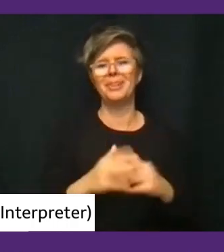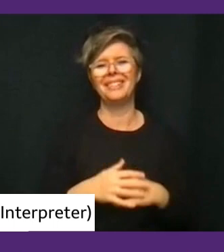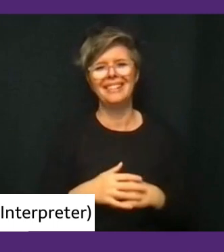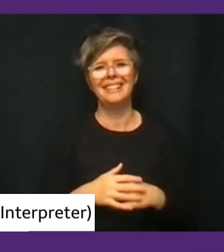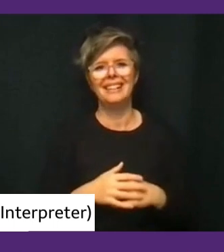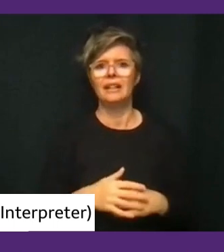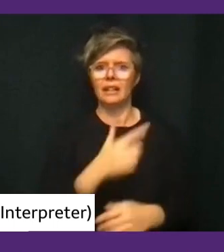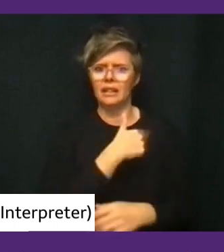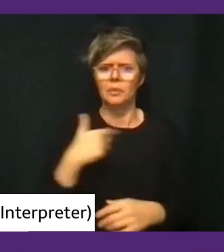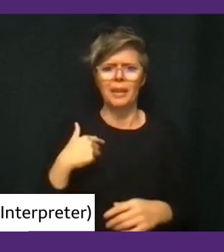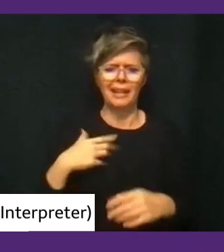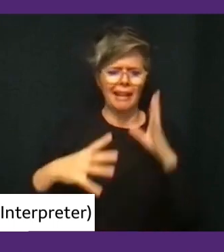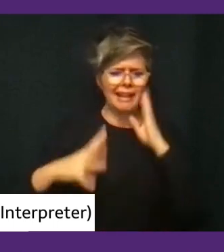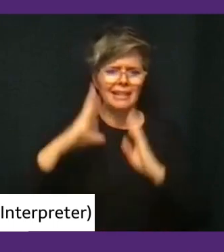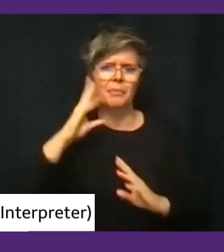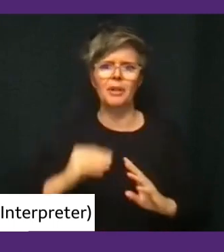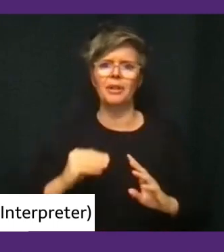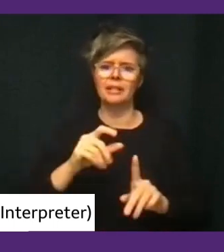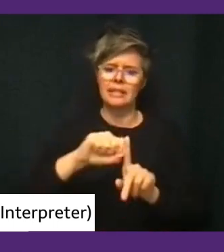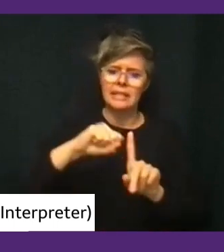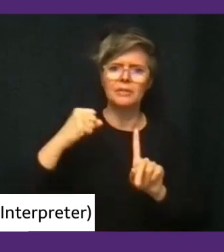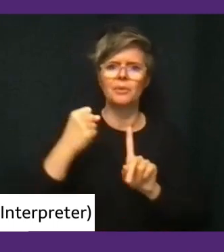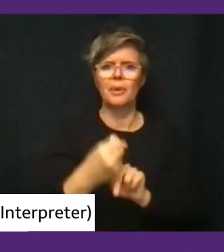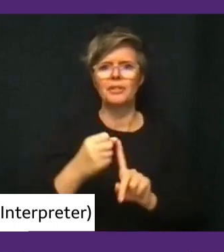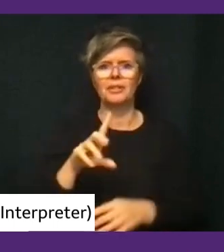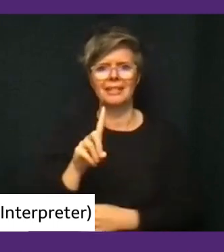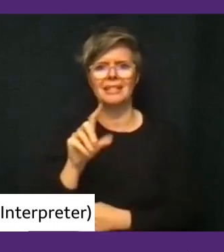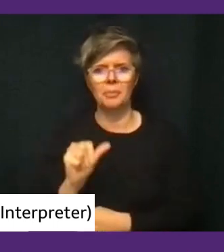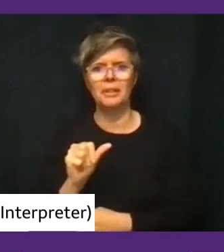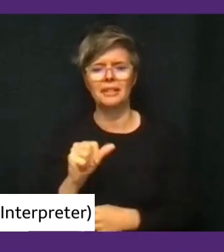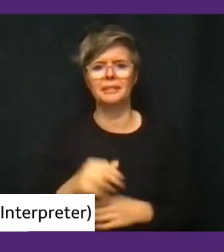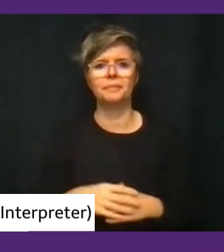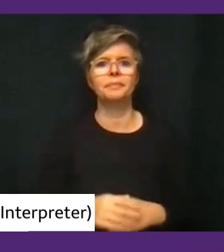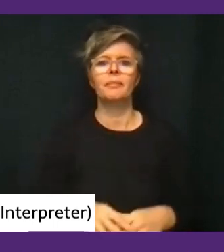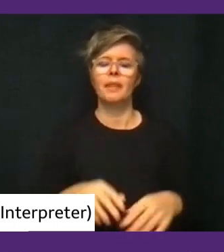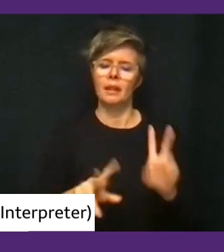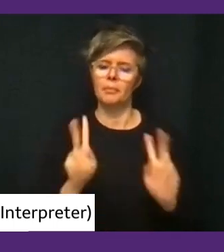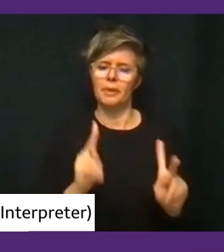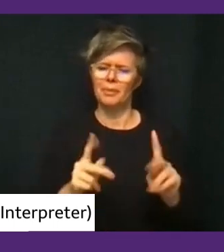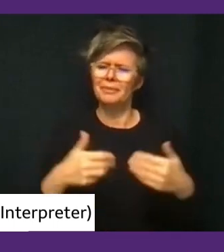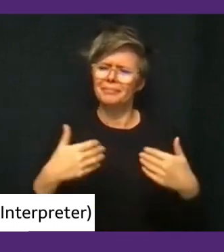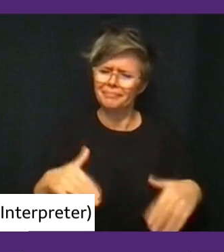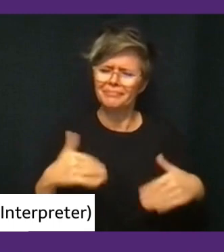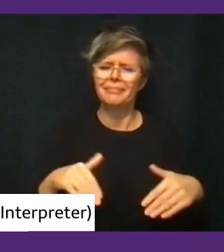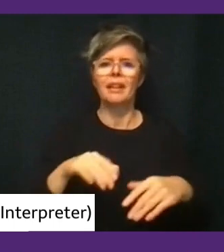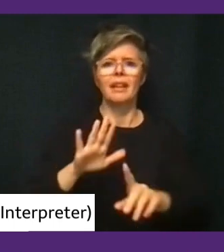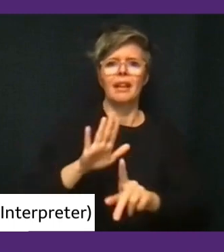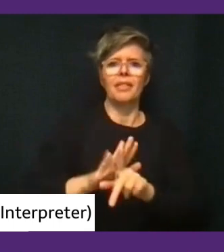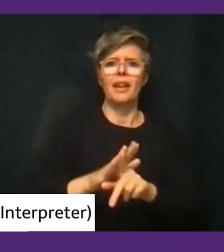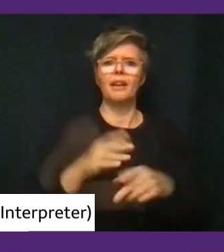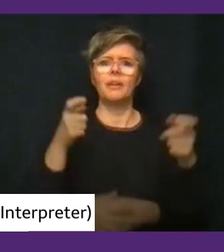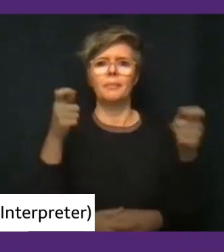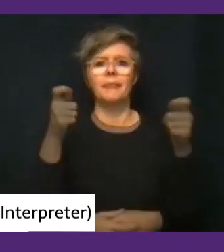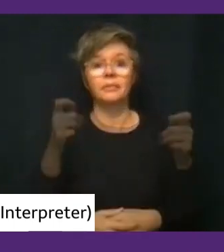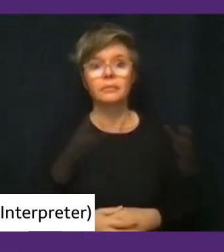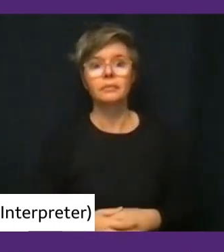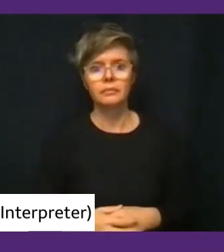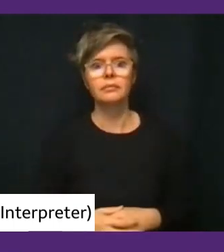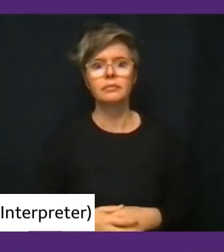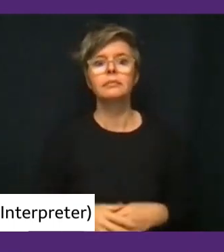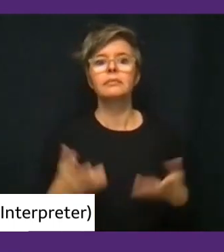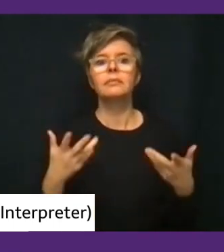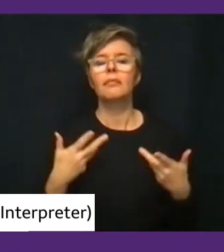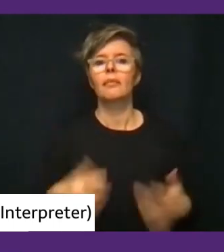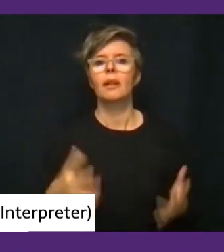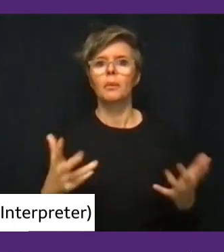cases that people can make to their management chain when they're getting pushback on prioritization. Right. I think the